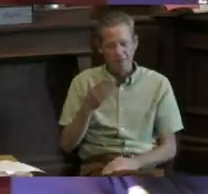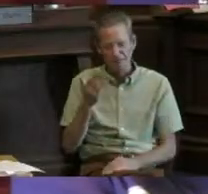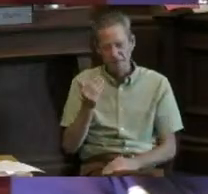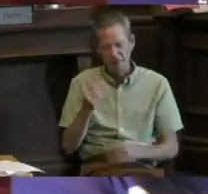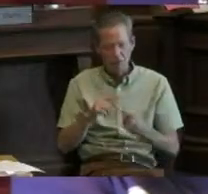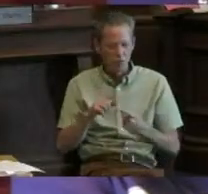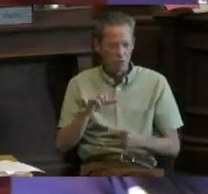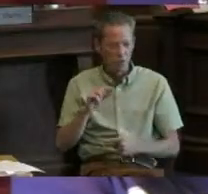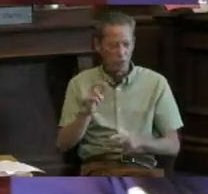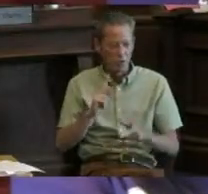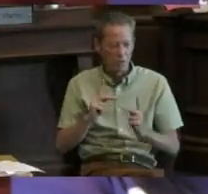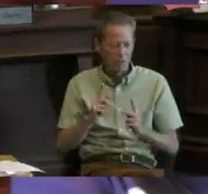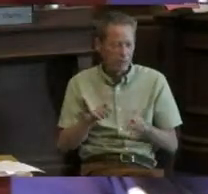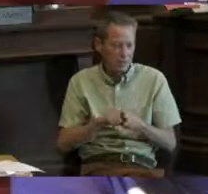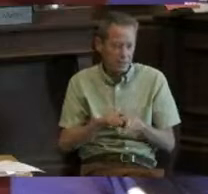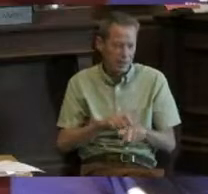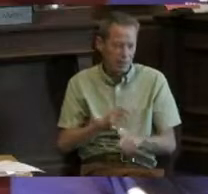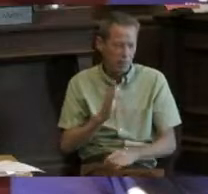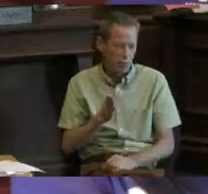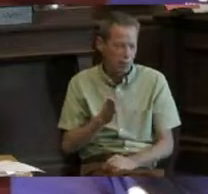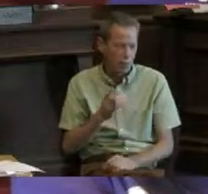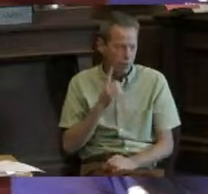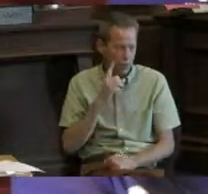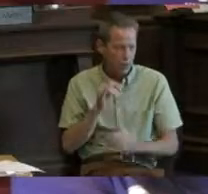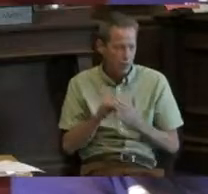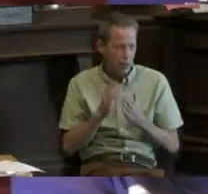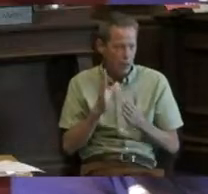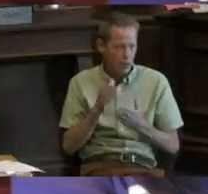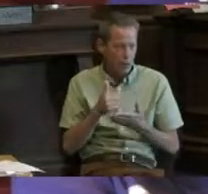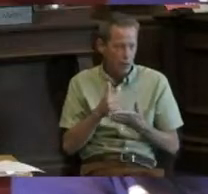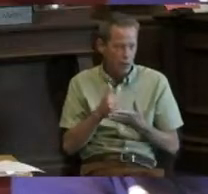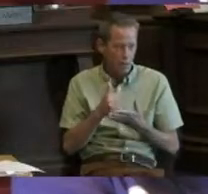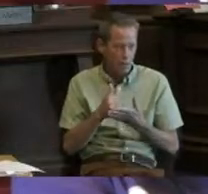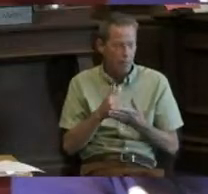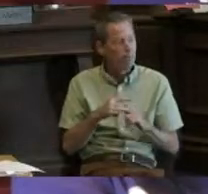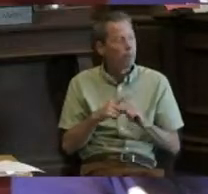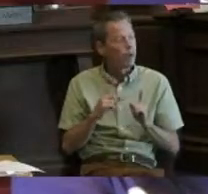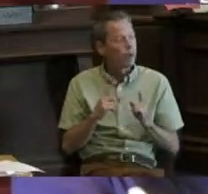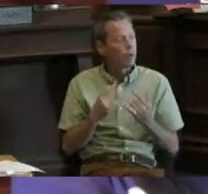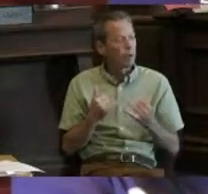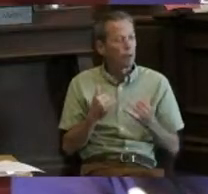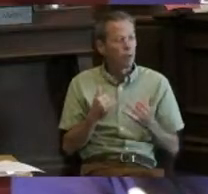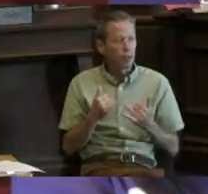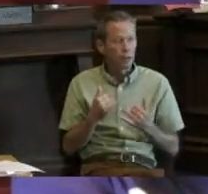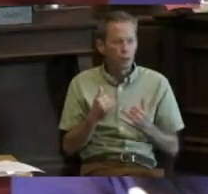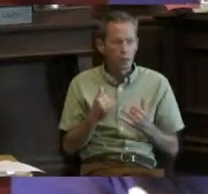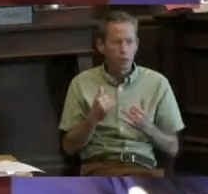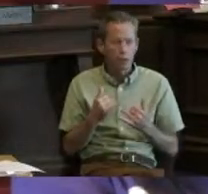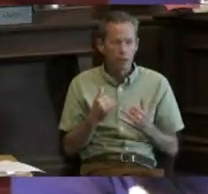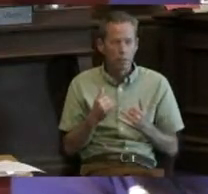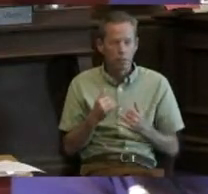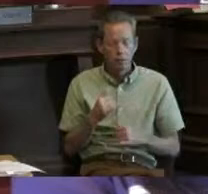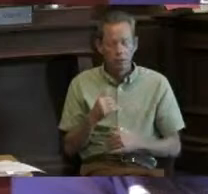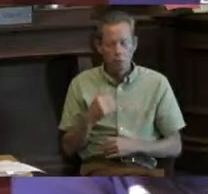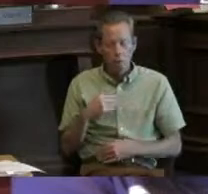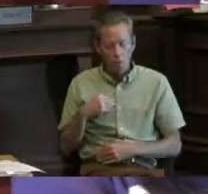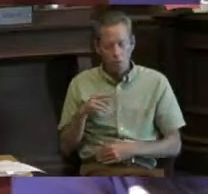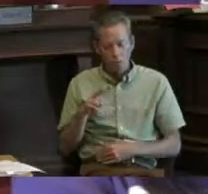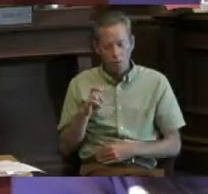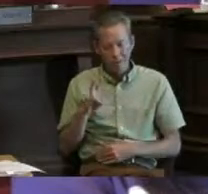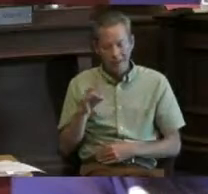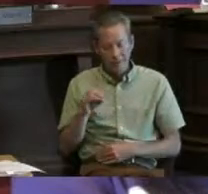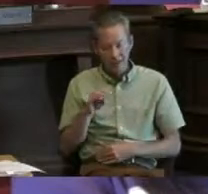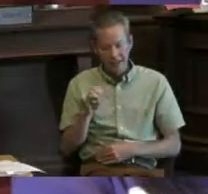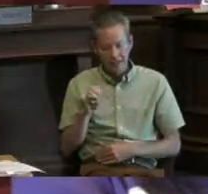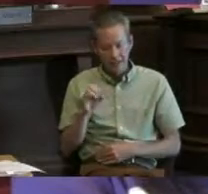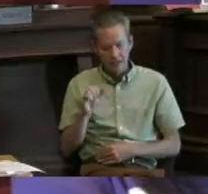20 people in the building at one time. We think that will help. But we currently own 270 East Ave in